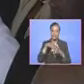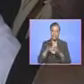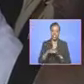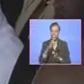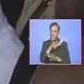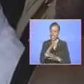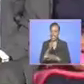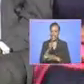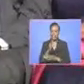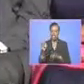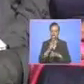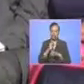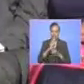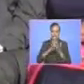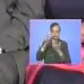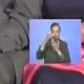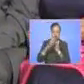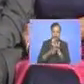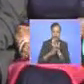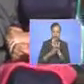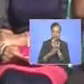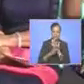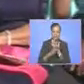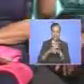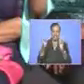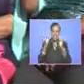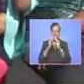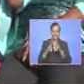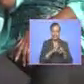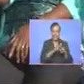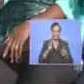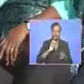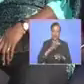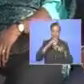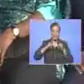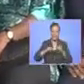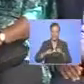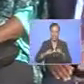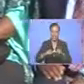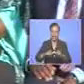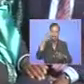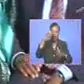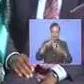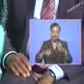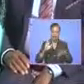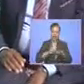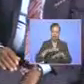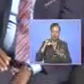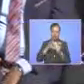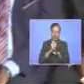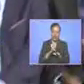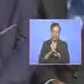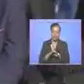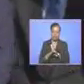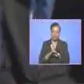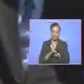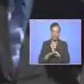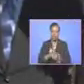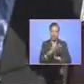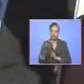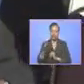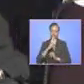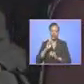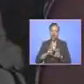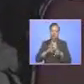and training programs. Even as we remain tough on crime, those who